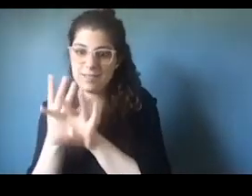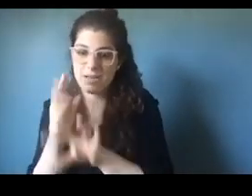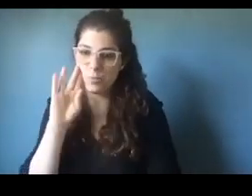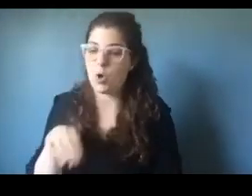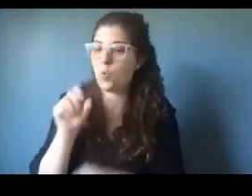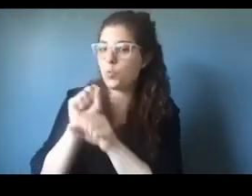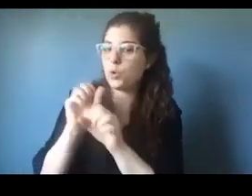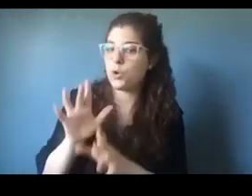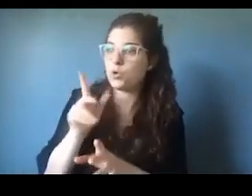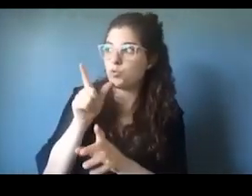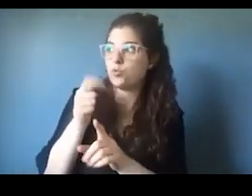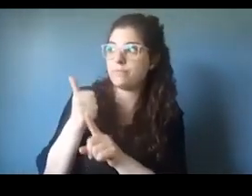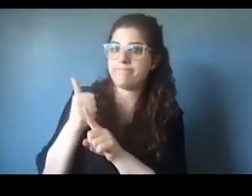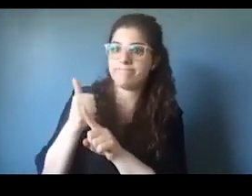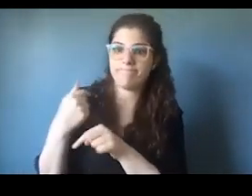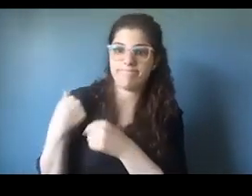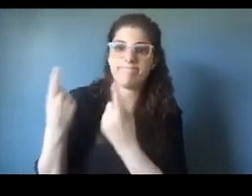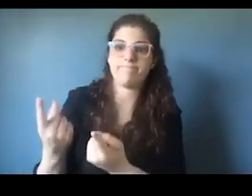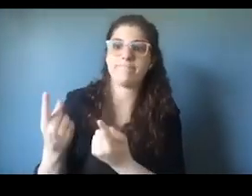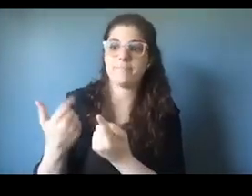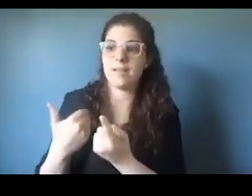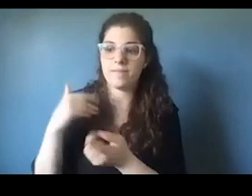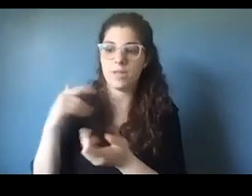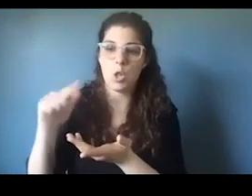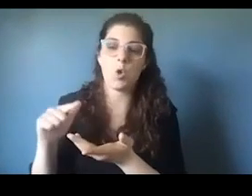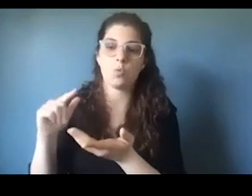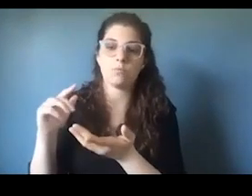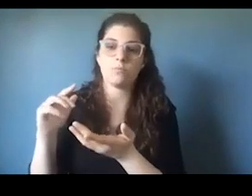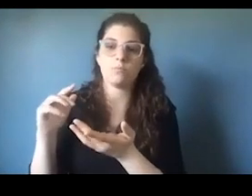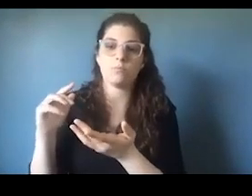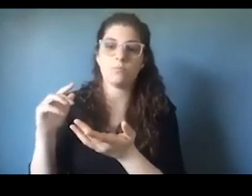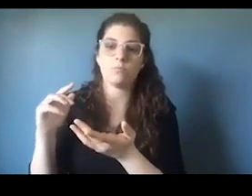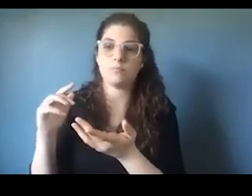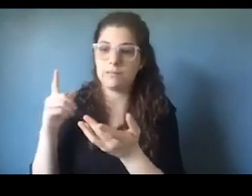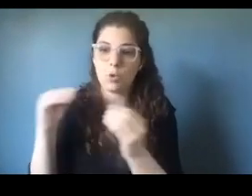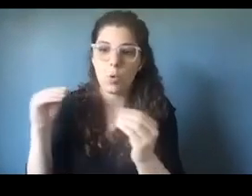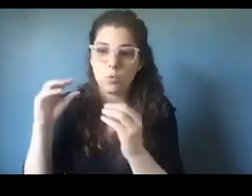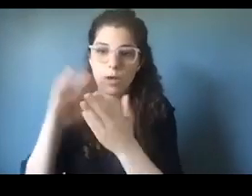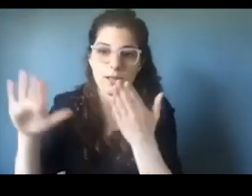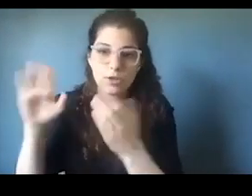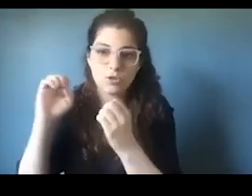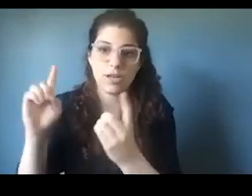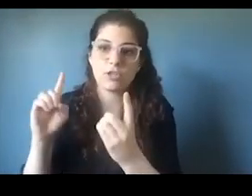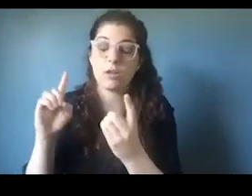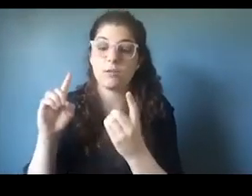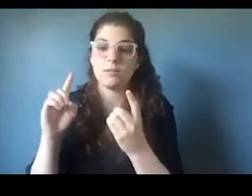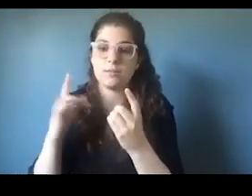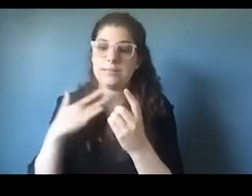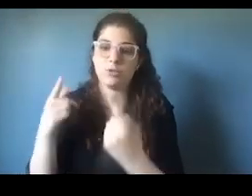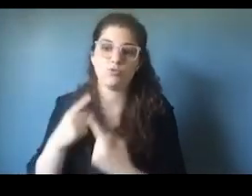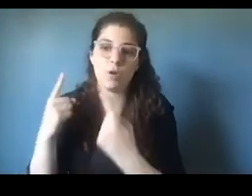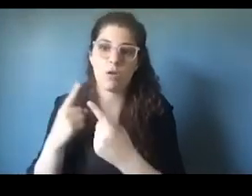who traditionally had kind of low attachment to post-secondary education tend to struggle.